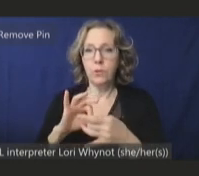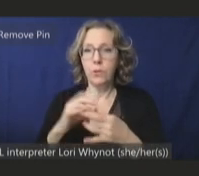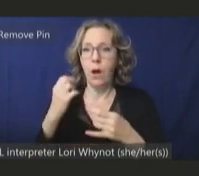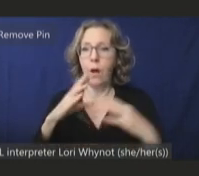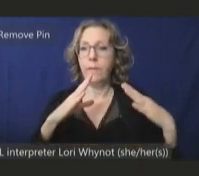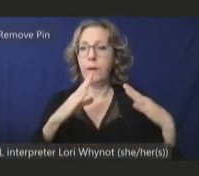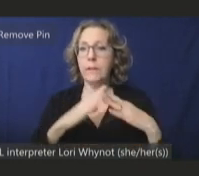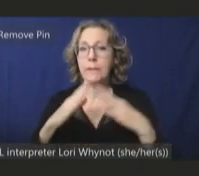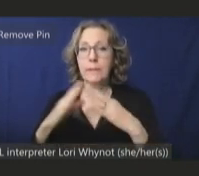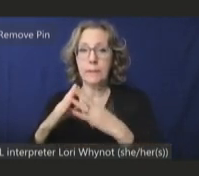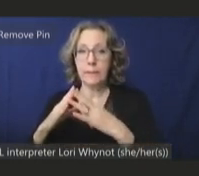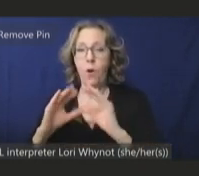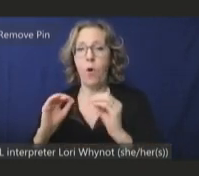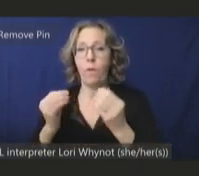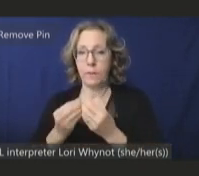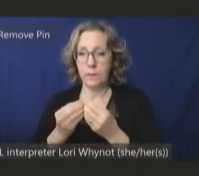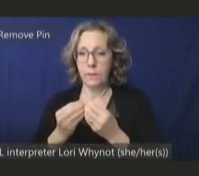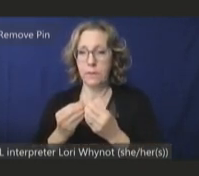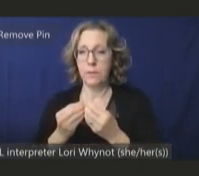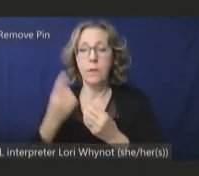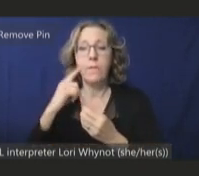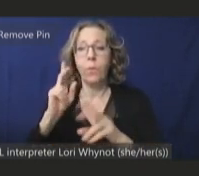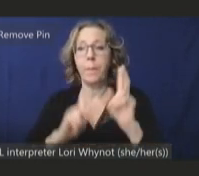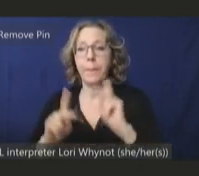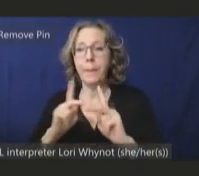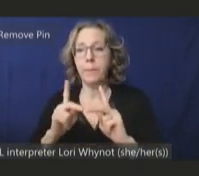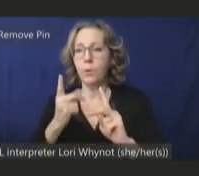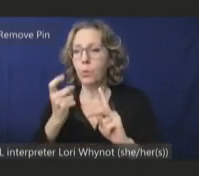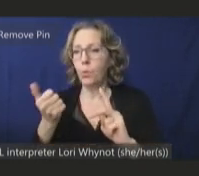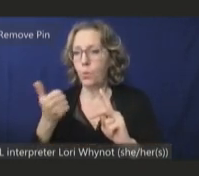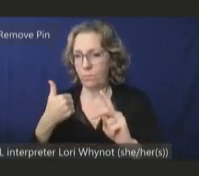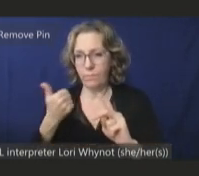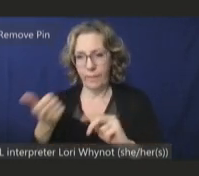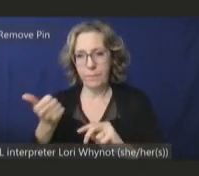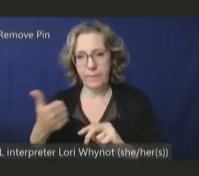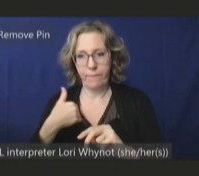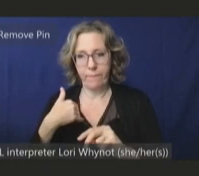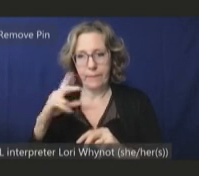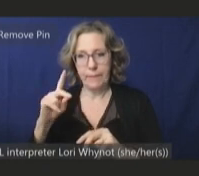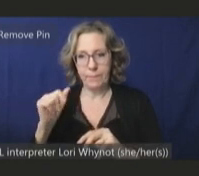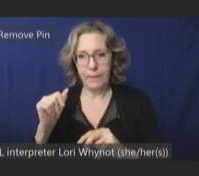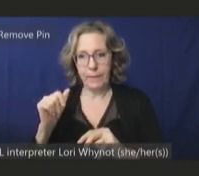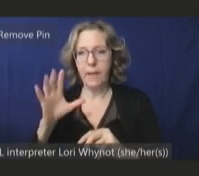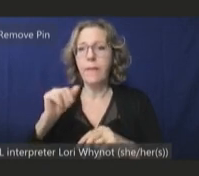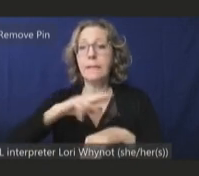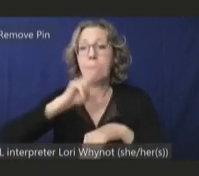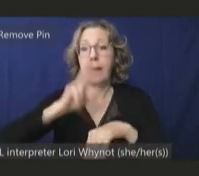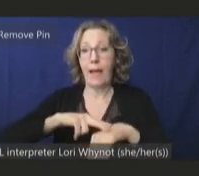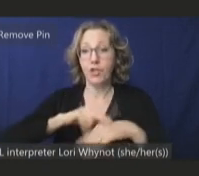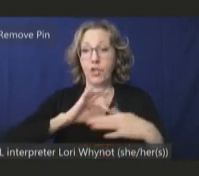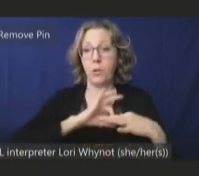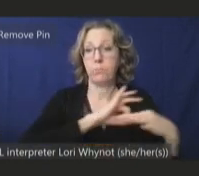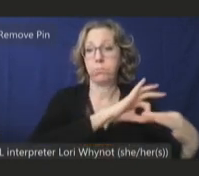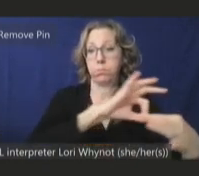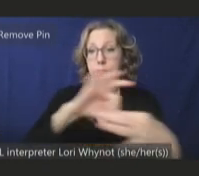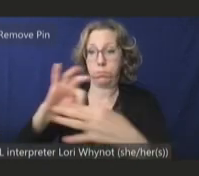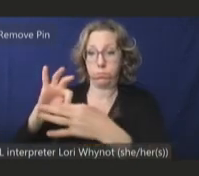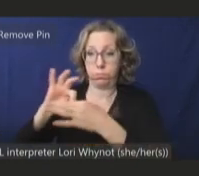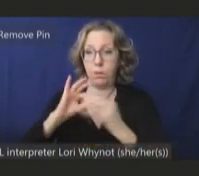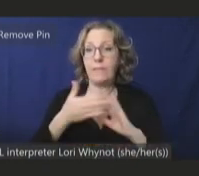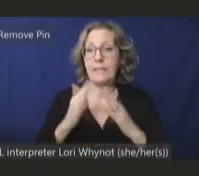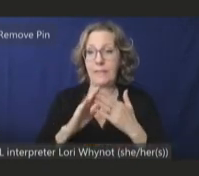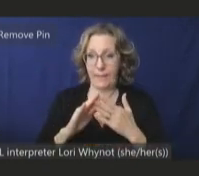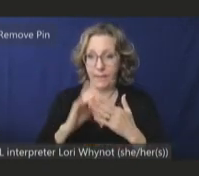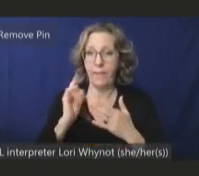or CMOPD. So this is a national coalition. We meet once a month to talk about emerging issues, we